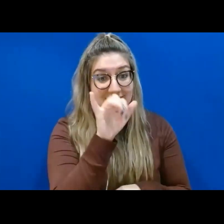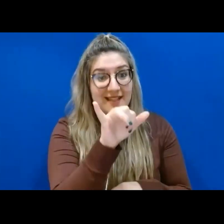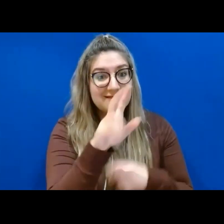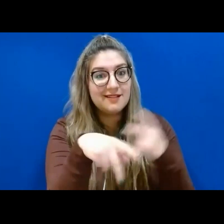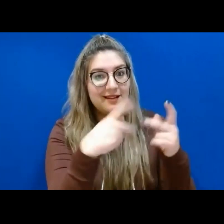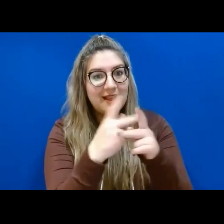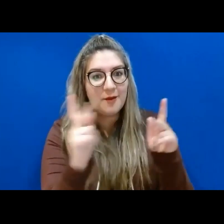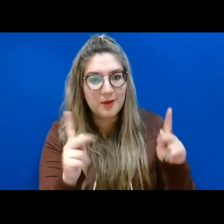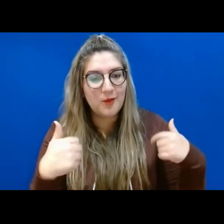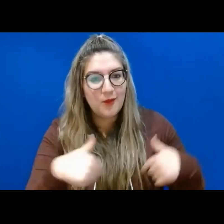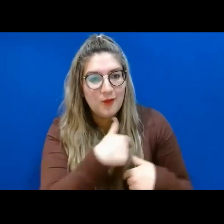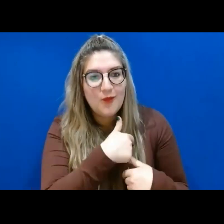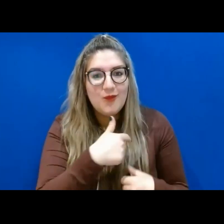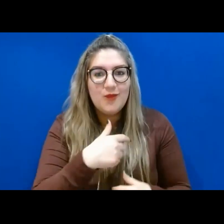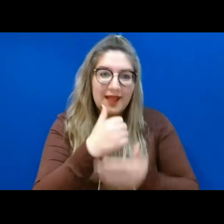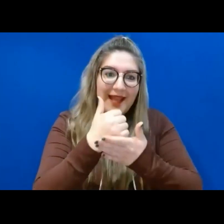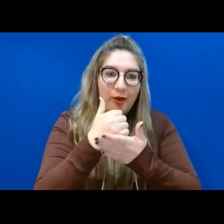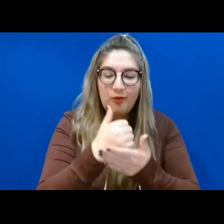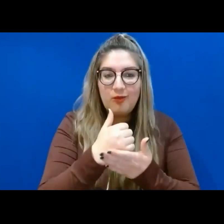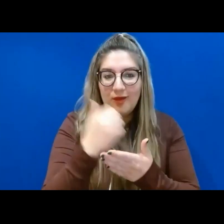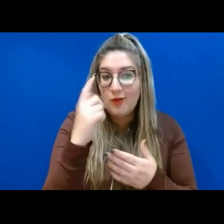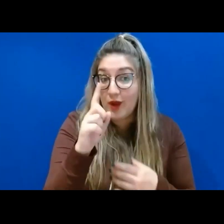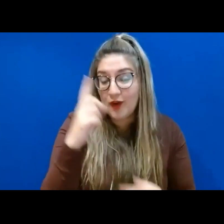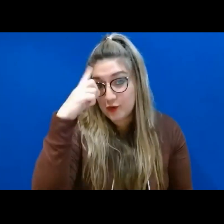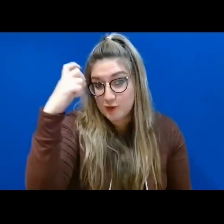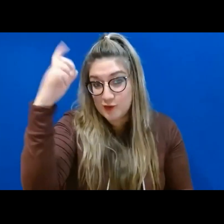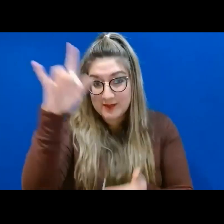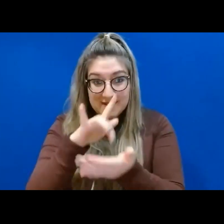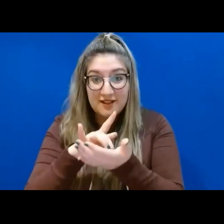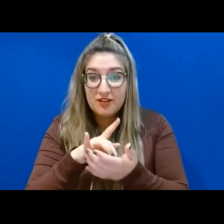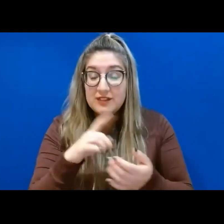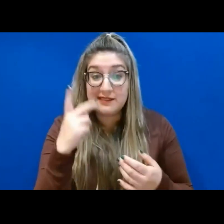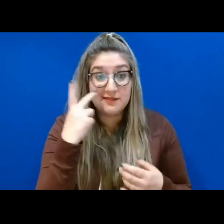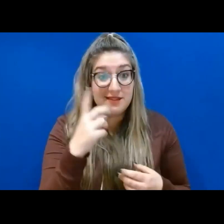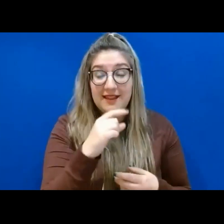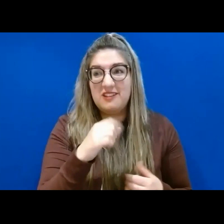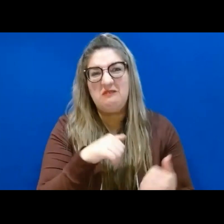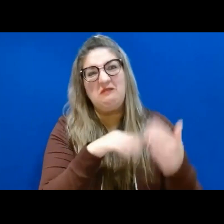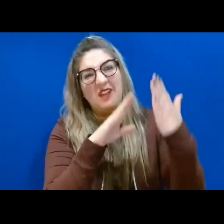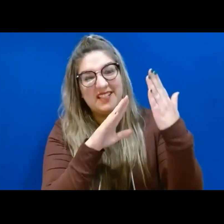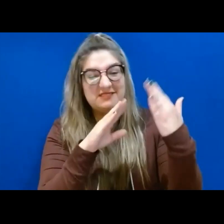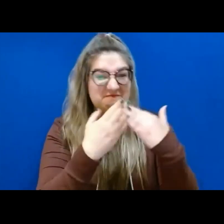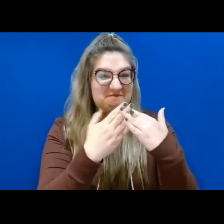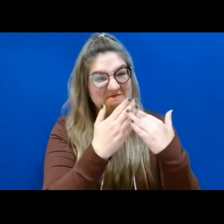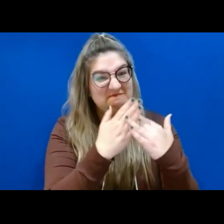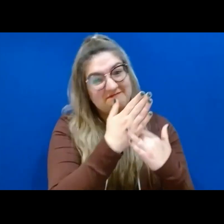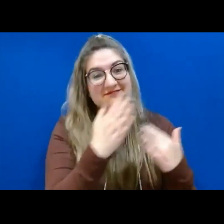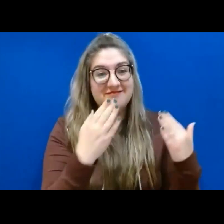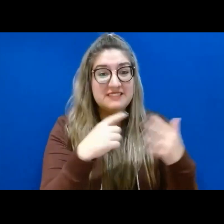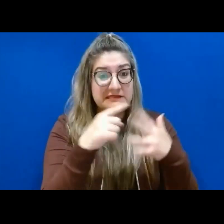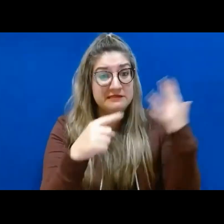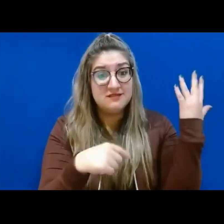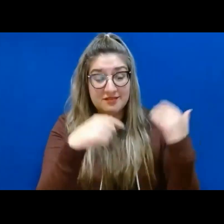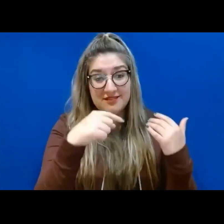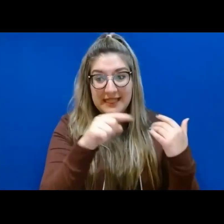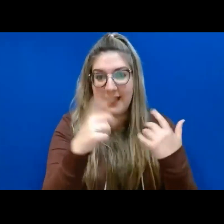story of one of our dreams that they go through. That's all the sacrifices, all the things they have to go through to come to the United States for the American